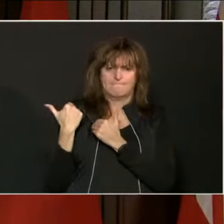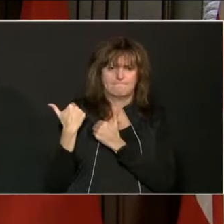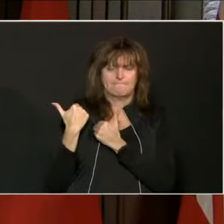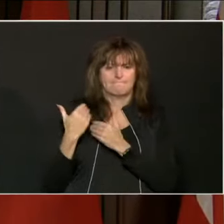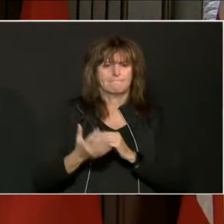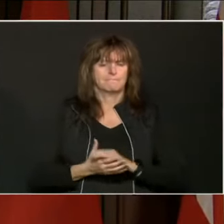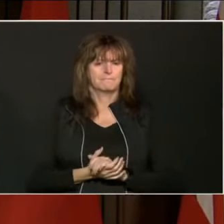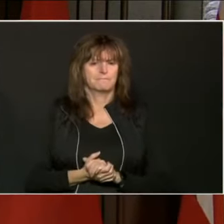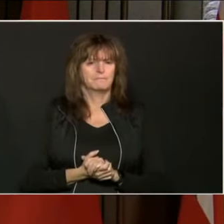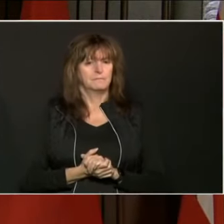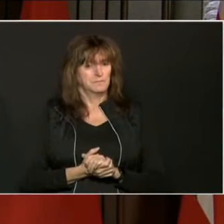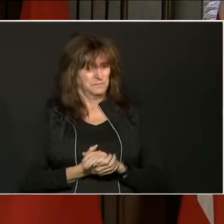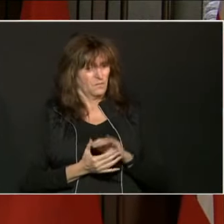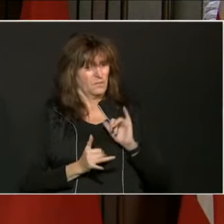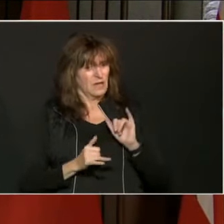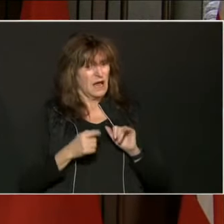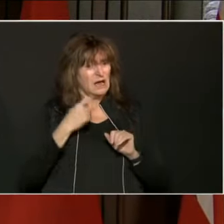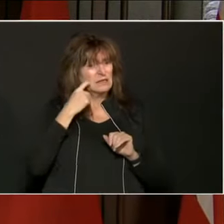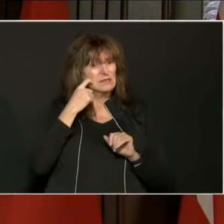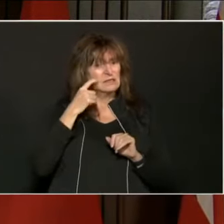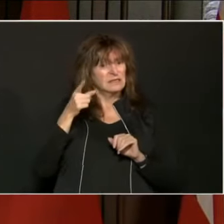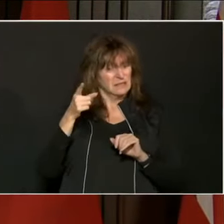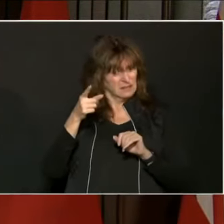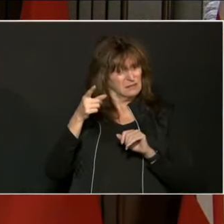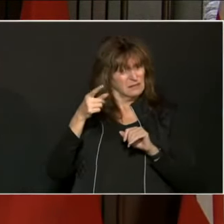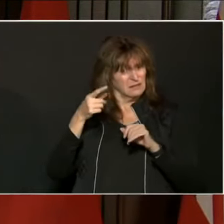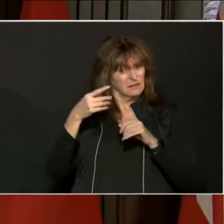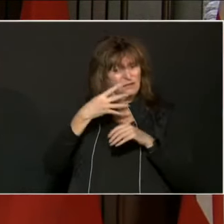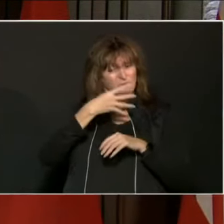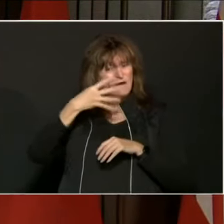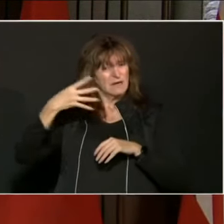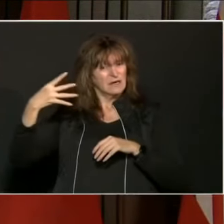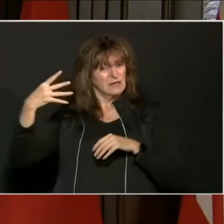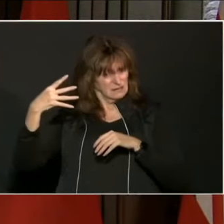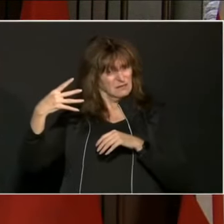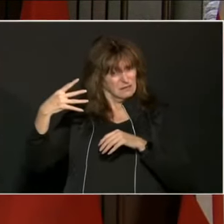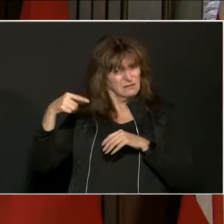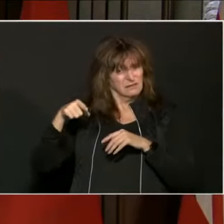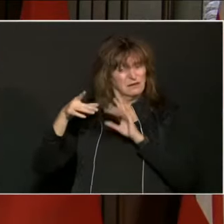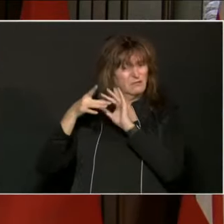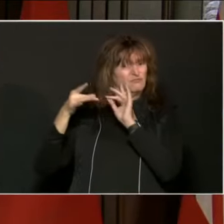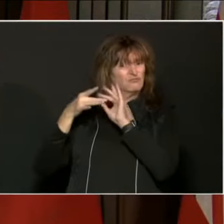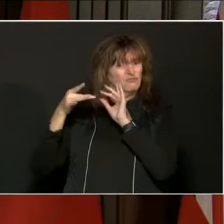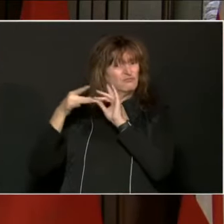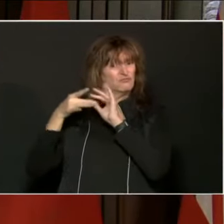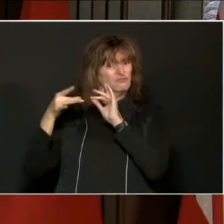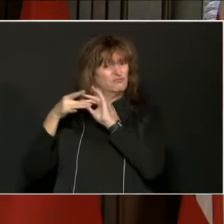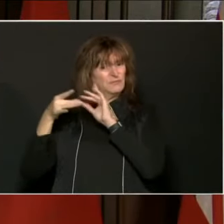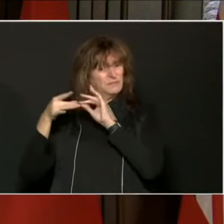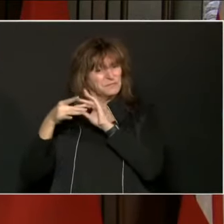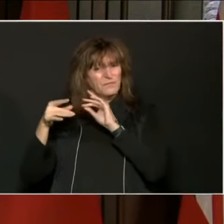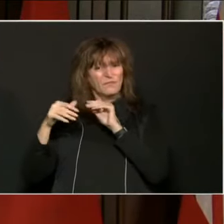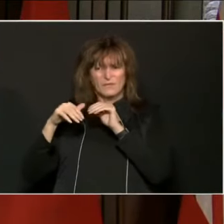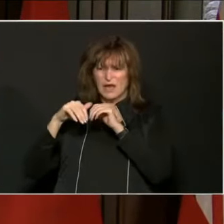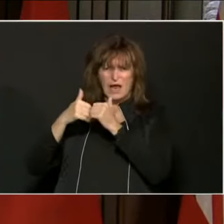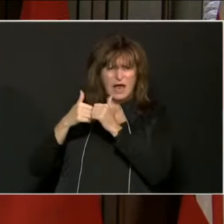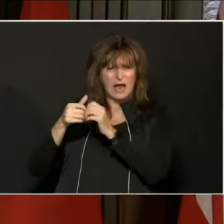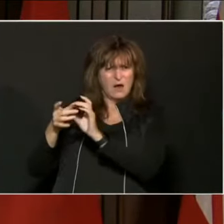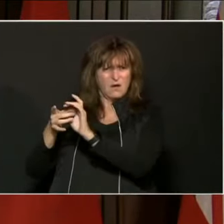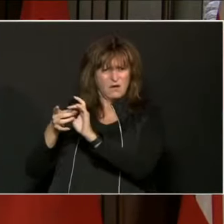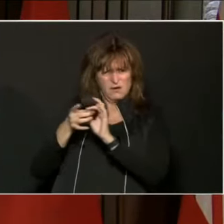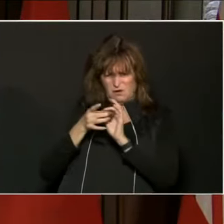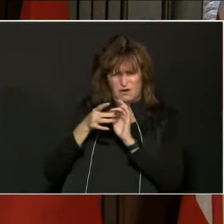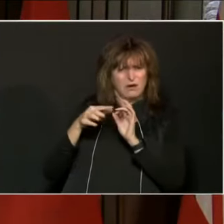Brown's slide, one of the slides around the percentage of epidemiologically linked cases. Having said all of that, it still is